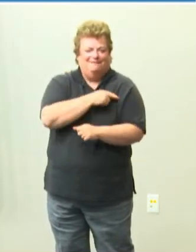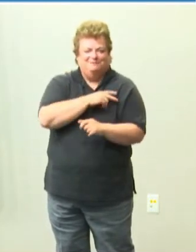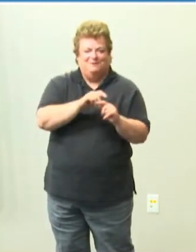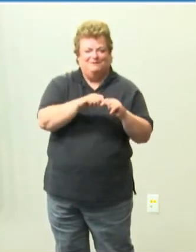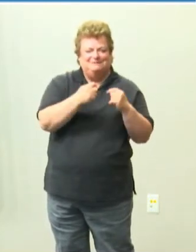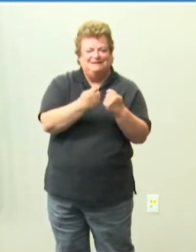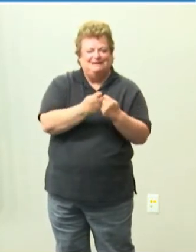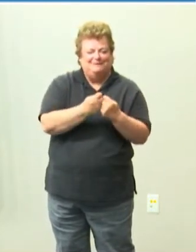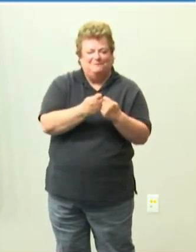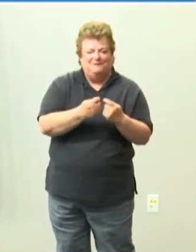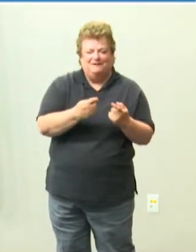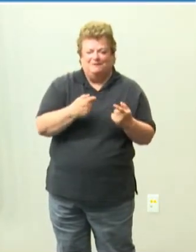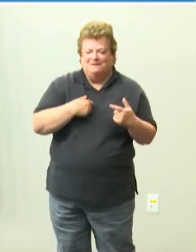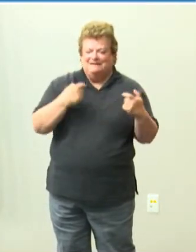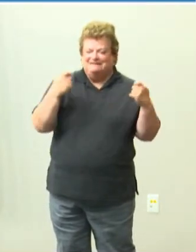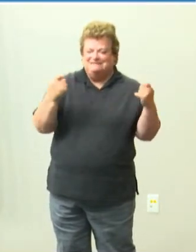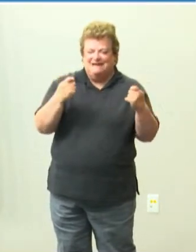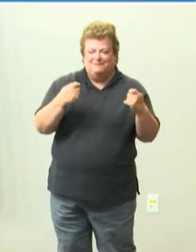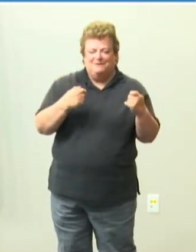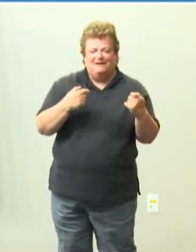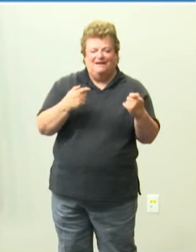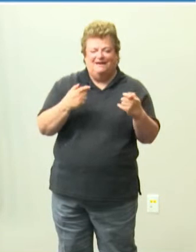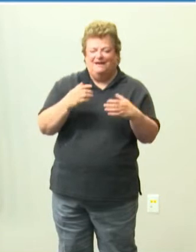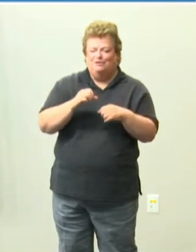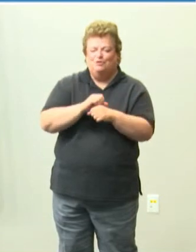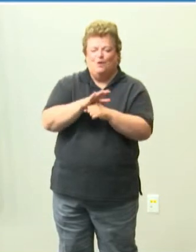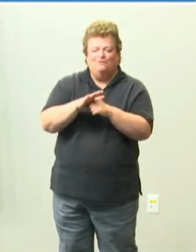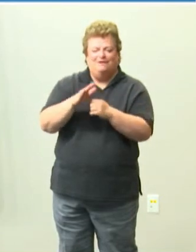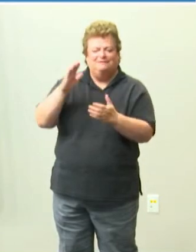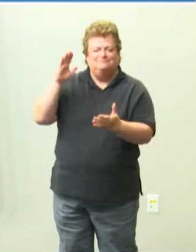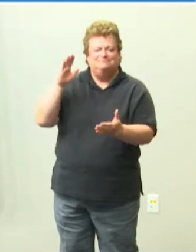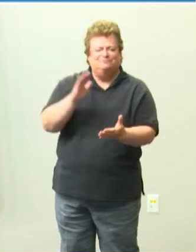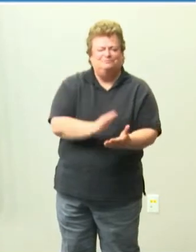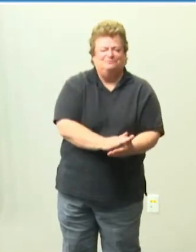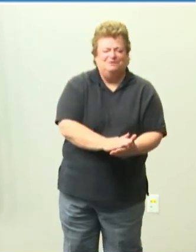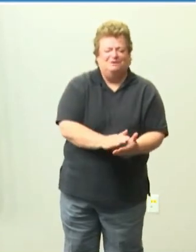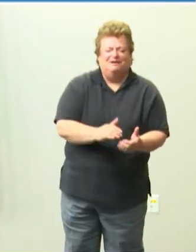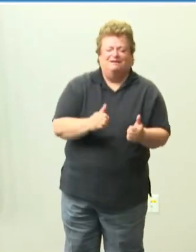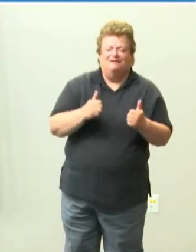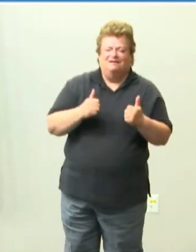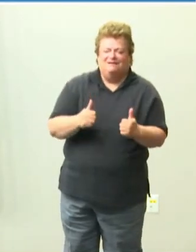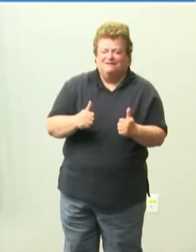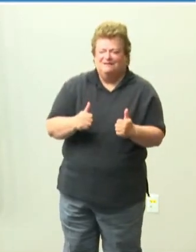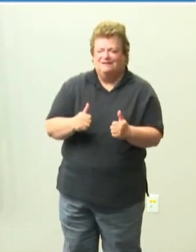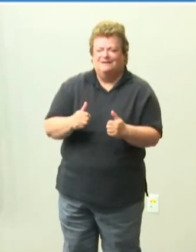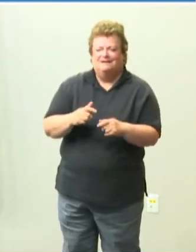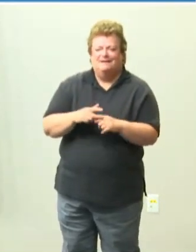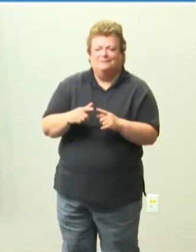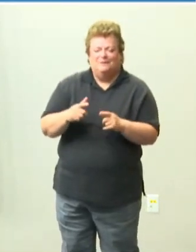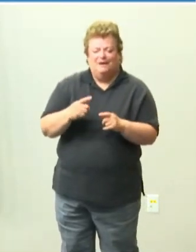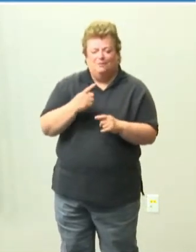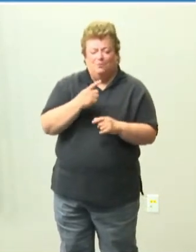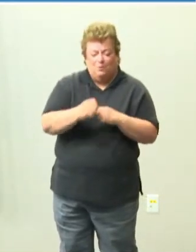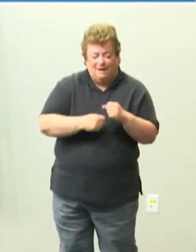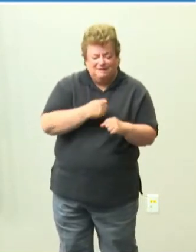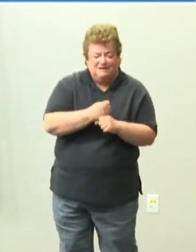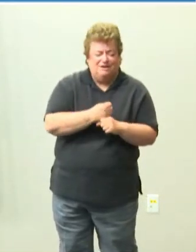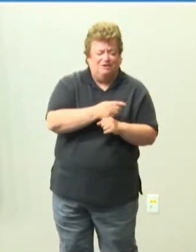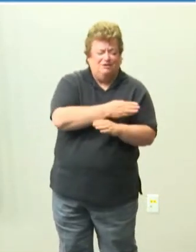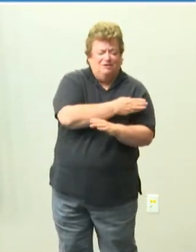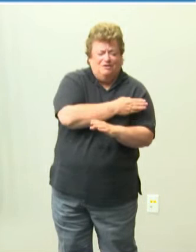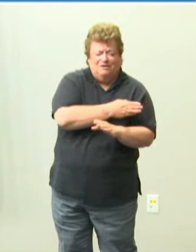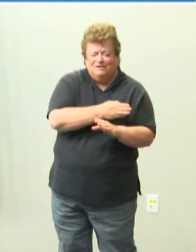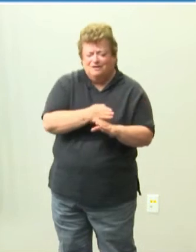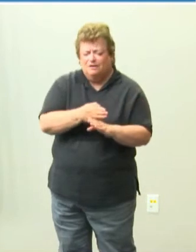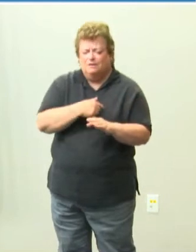we were finally pulling out of this pandemic. After more than a year of intense strain and stress on our